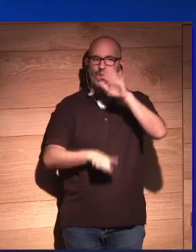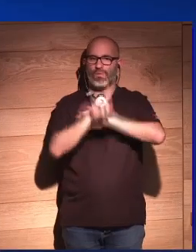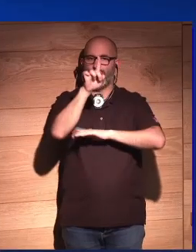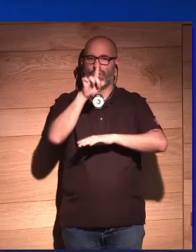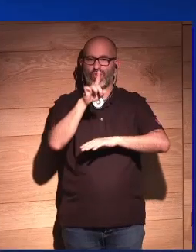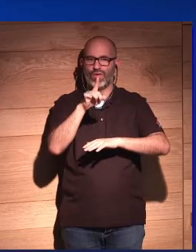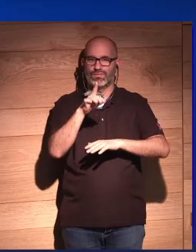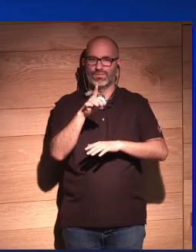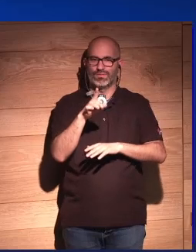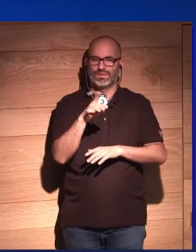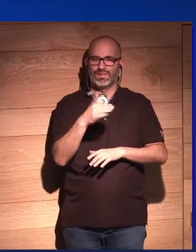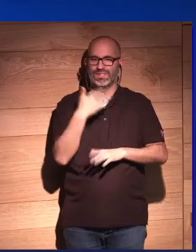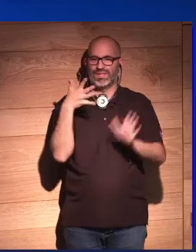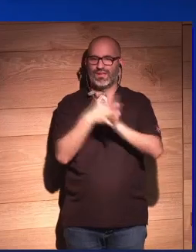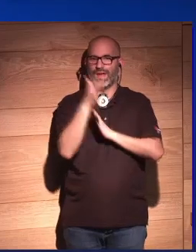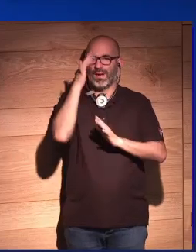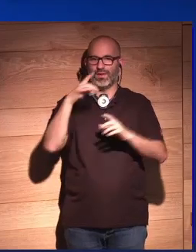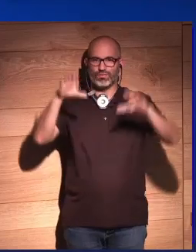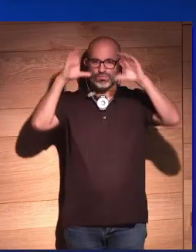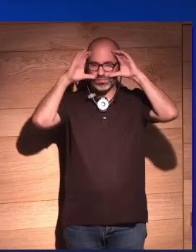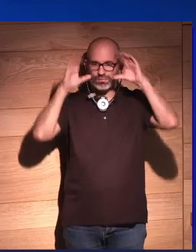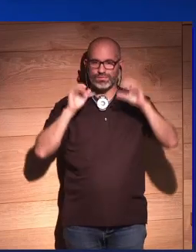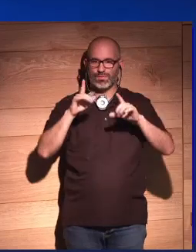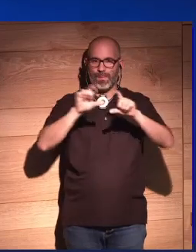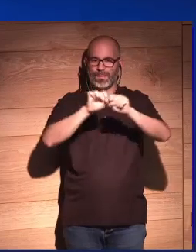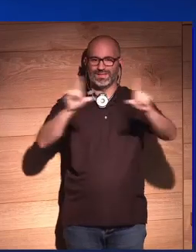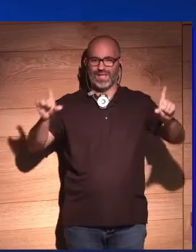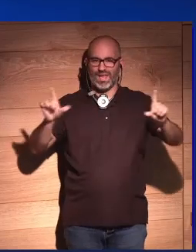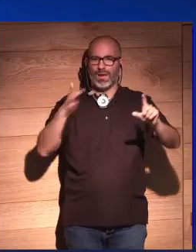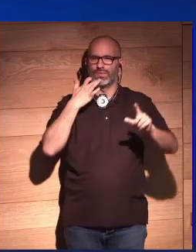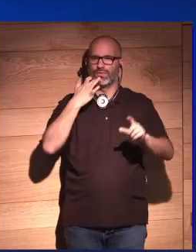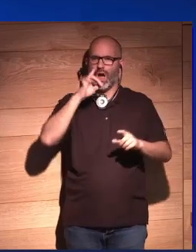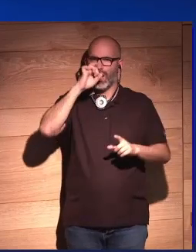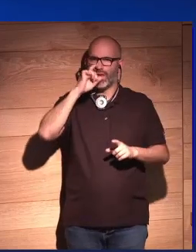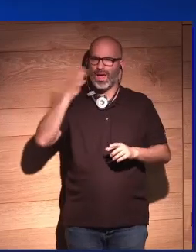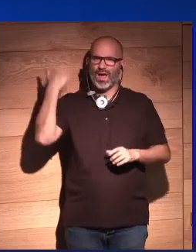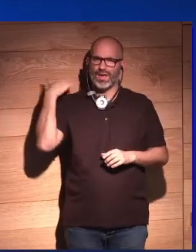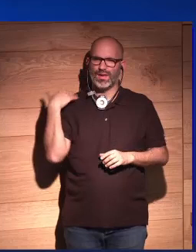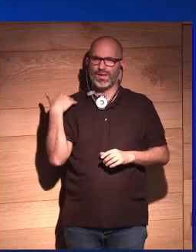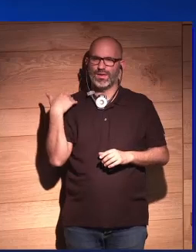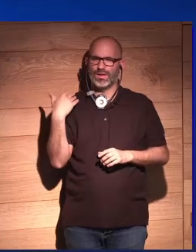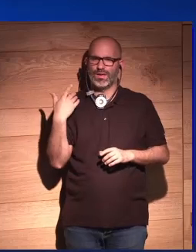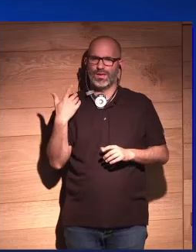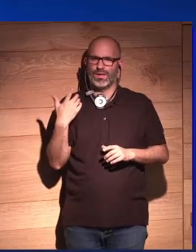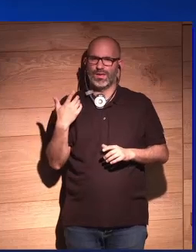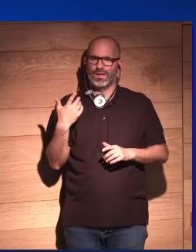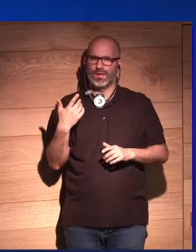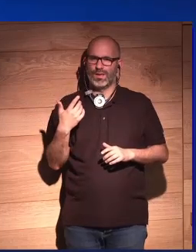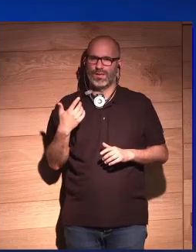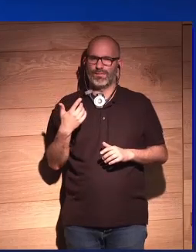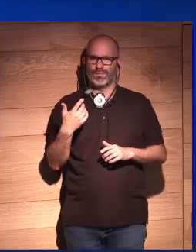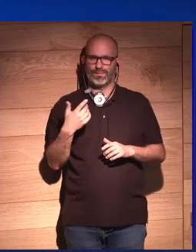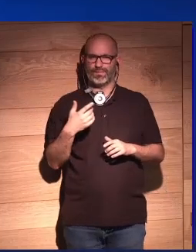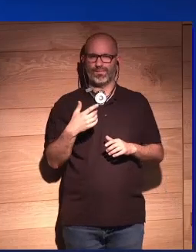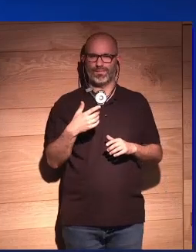screen, but it wasn't just to feel her hand or to see it, but that her hand became a medium to